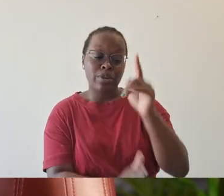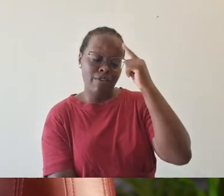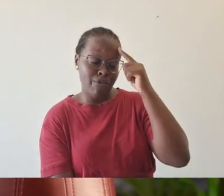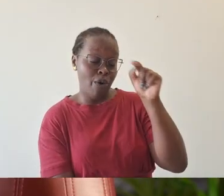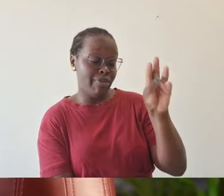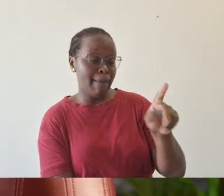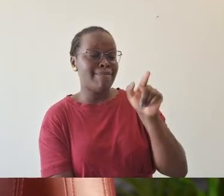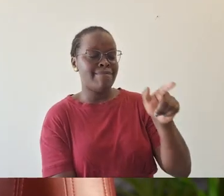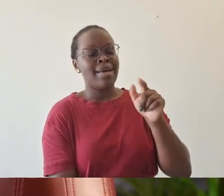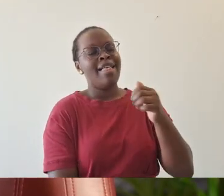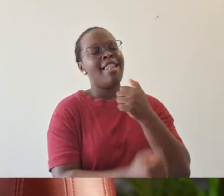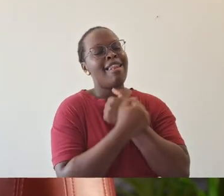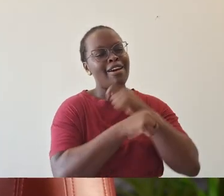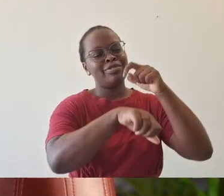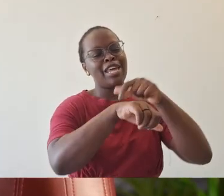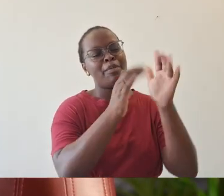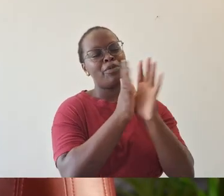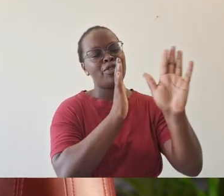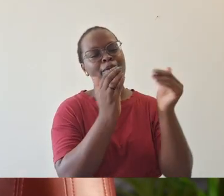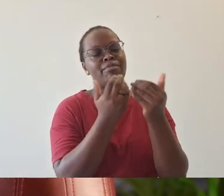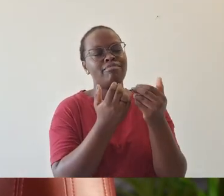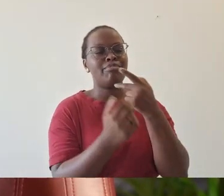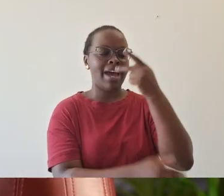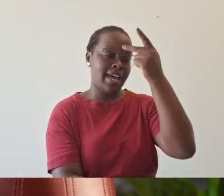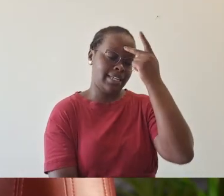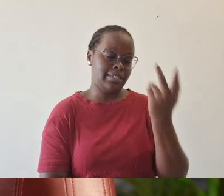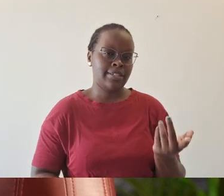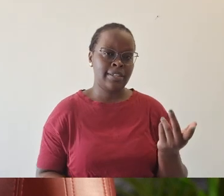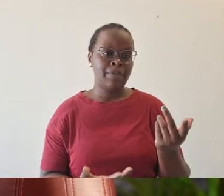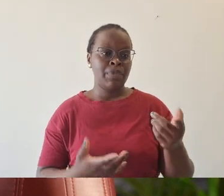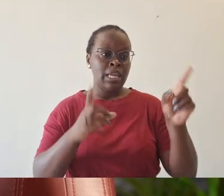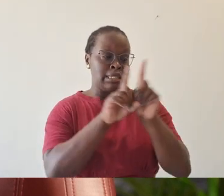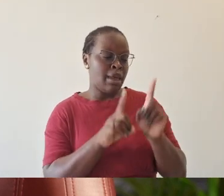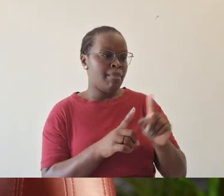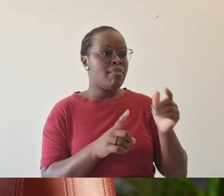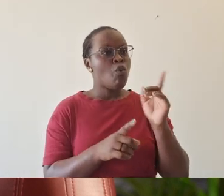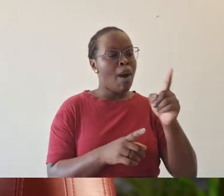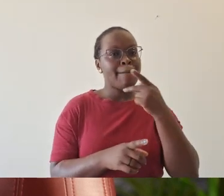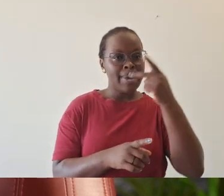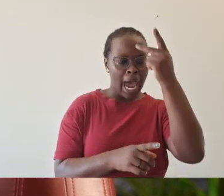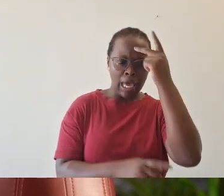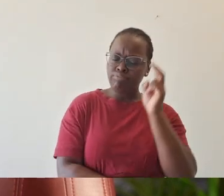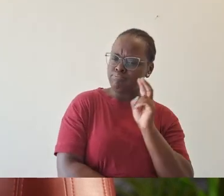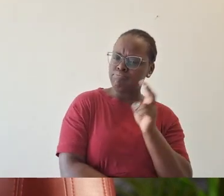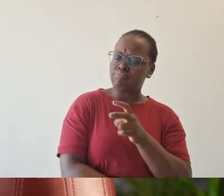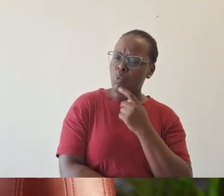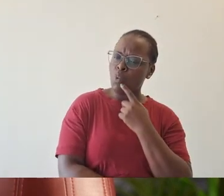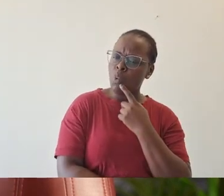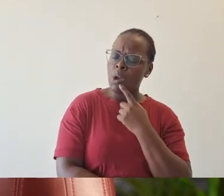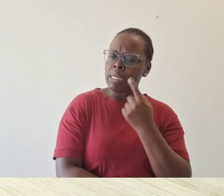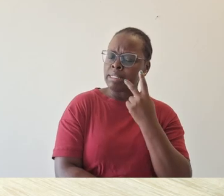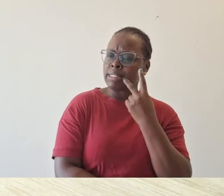the parents actually said that they found the learner to be more, they were able to read more compared